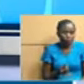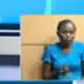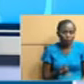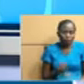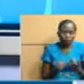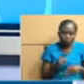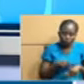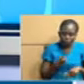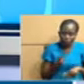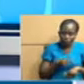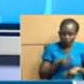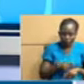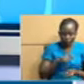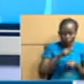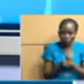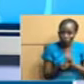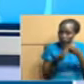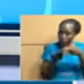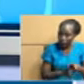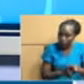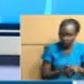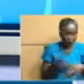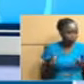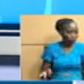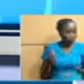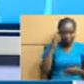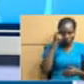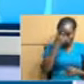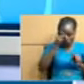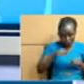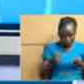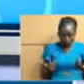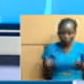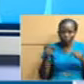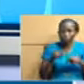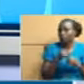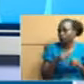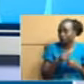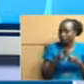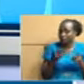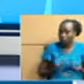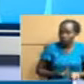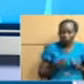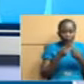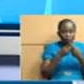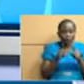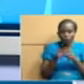when this sudden change happened, the government needs to step in. But there are various gaps. I